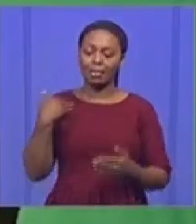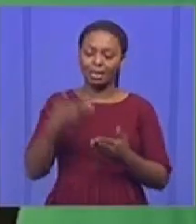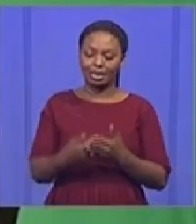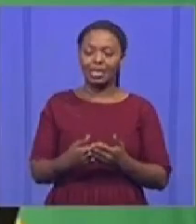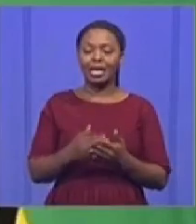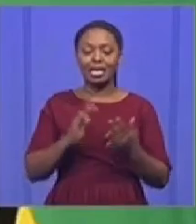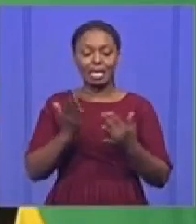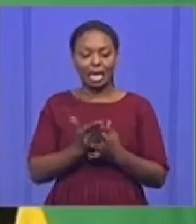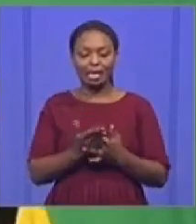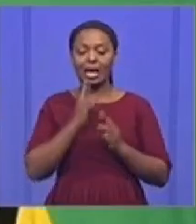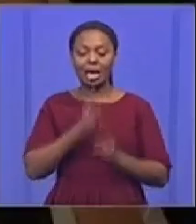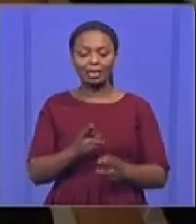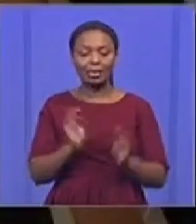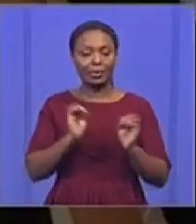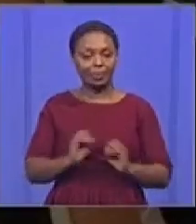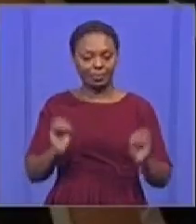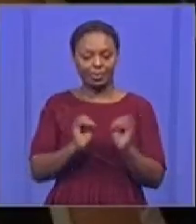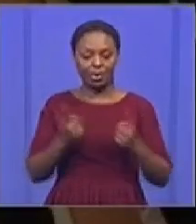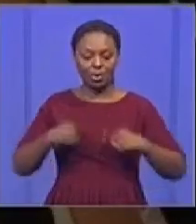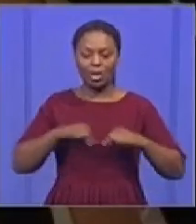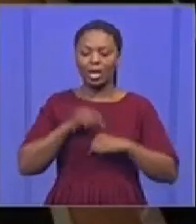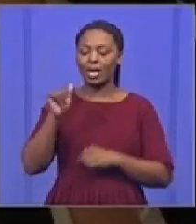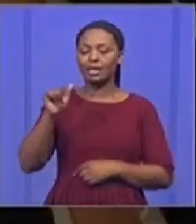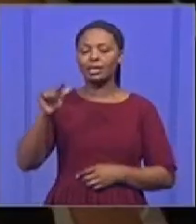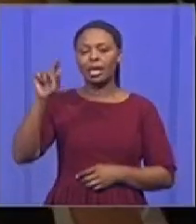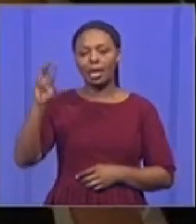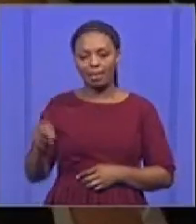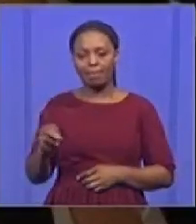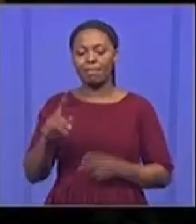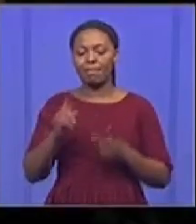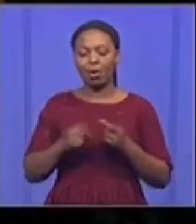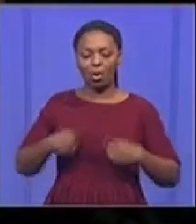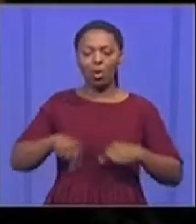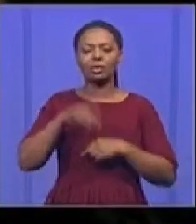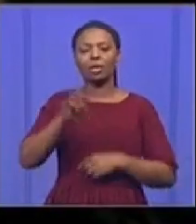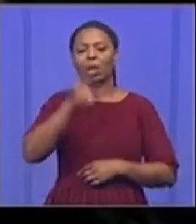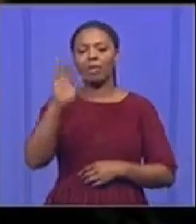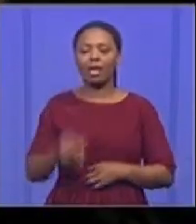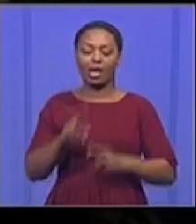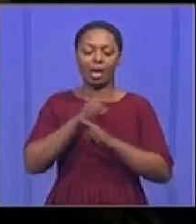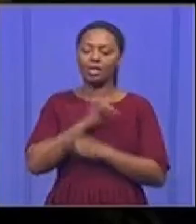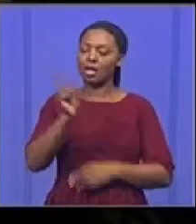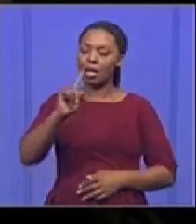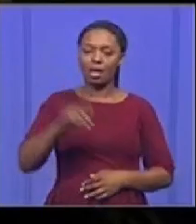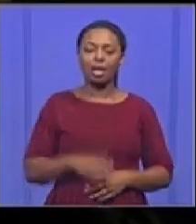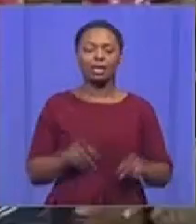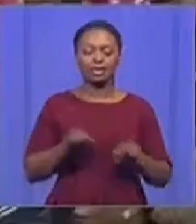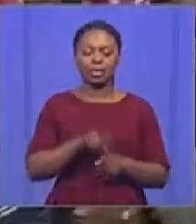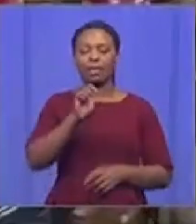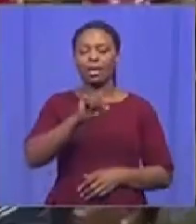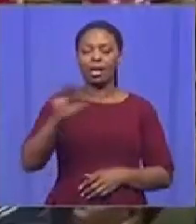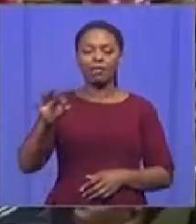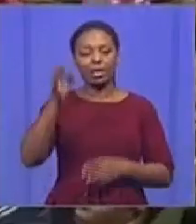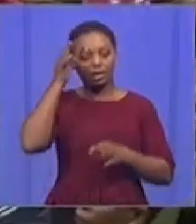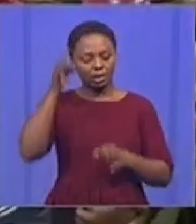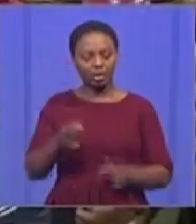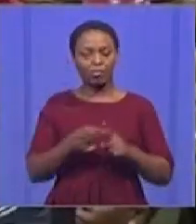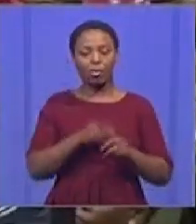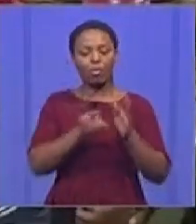has been answered, we as the ATM, including all South Africans, must not rest. Khabagare EFF le yona e amogetse tshwetso